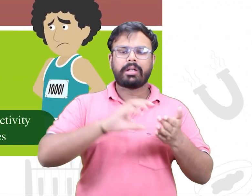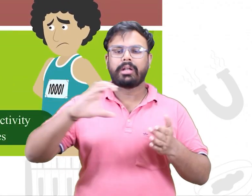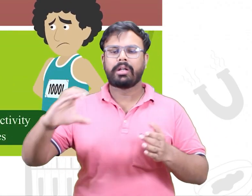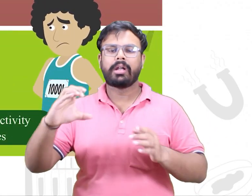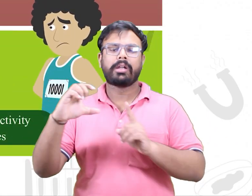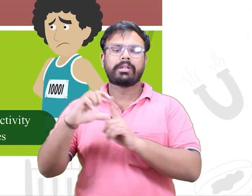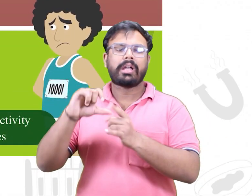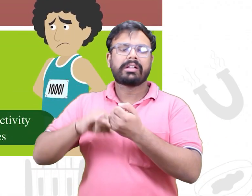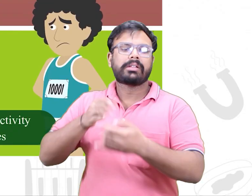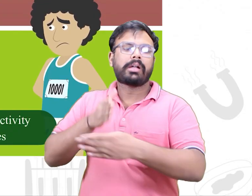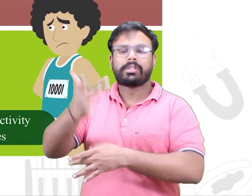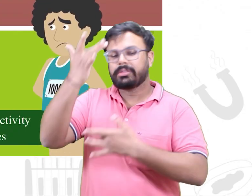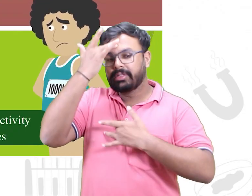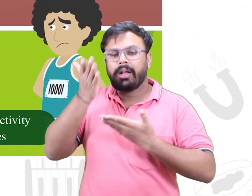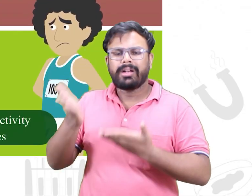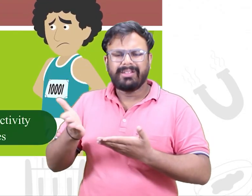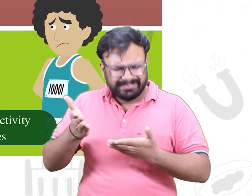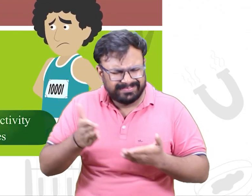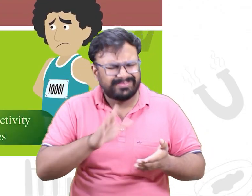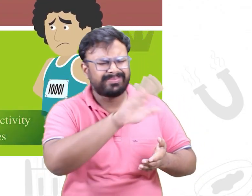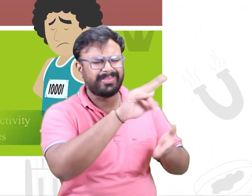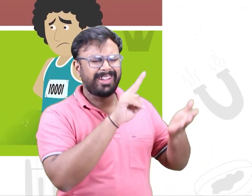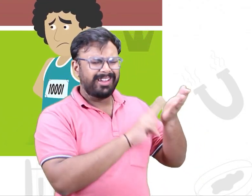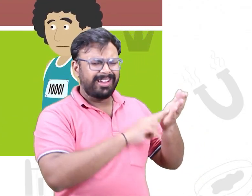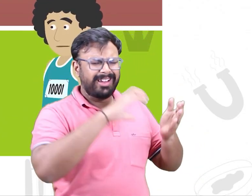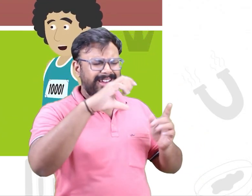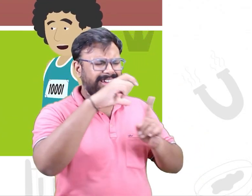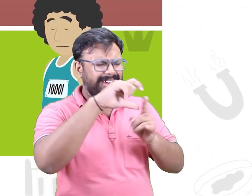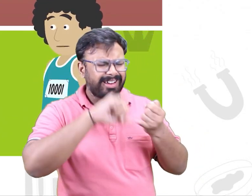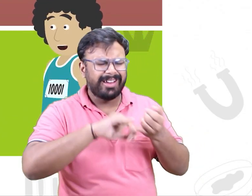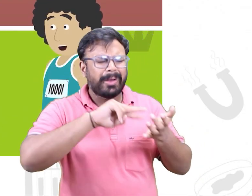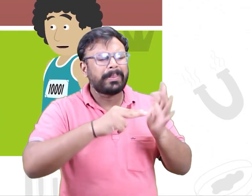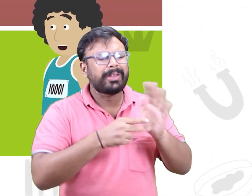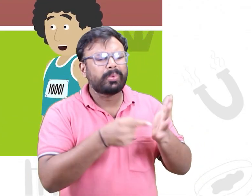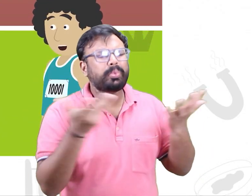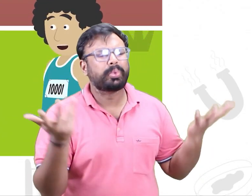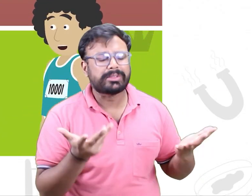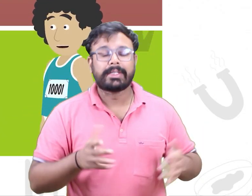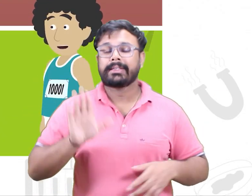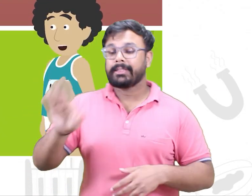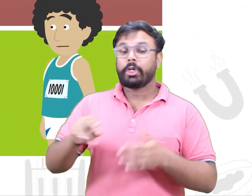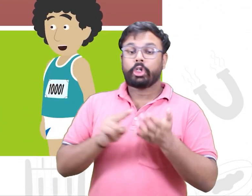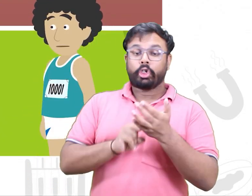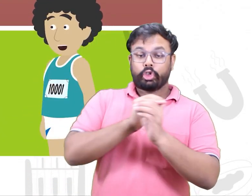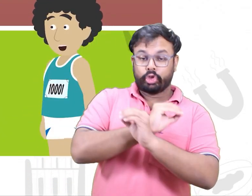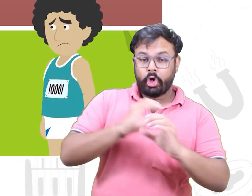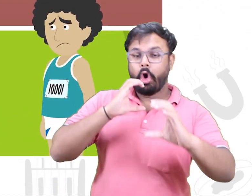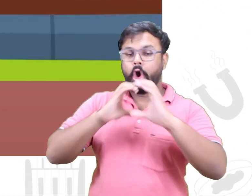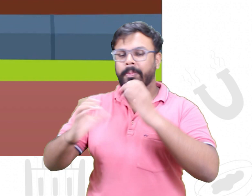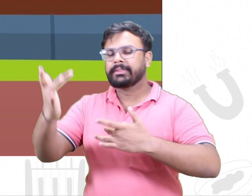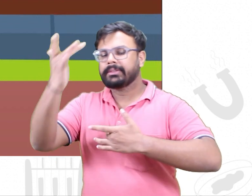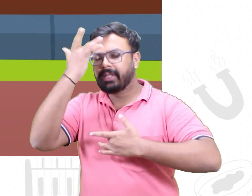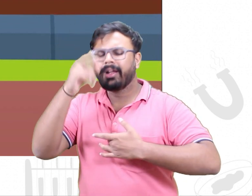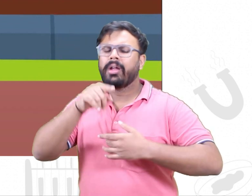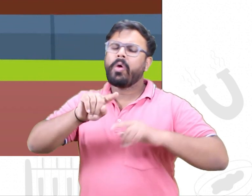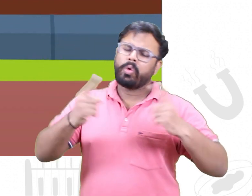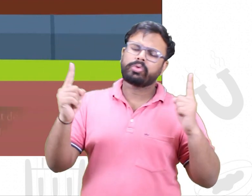and lack of exercise can lead to non-communicable diseases. Sir, what are non-communicable